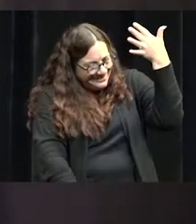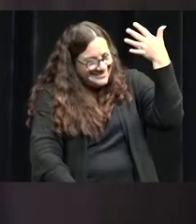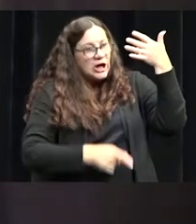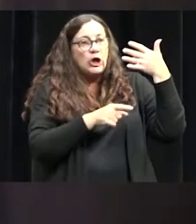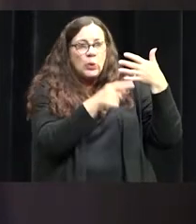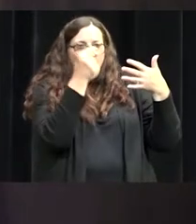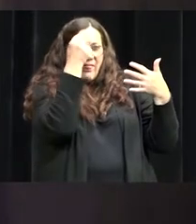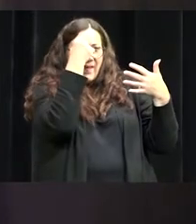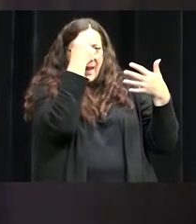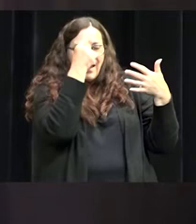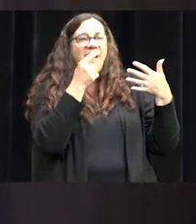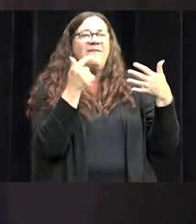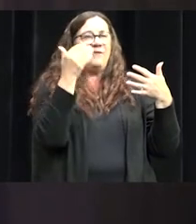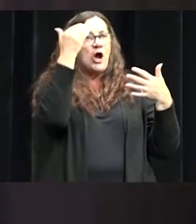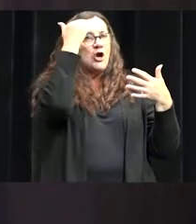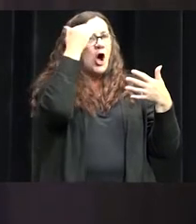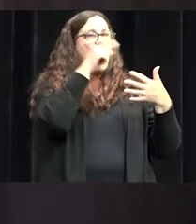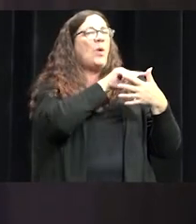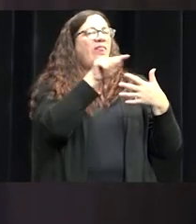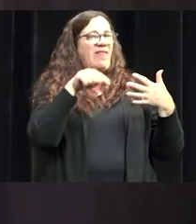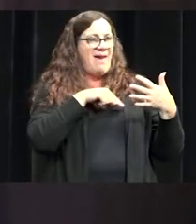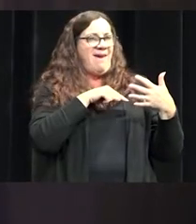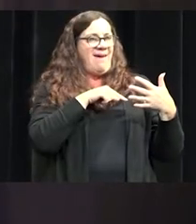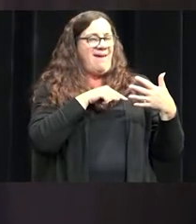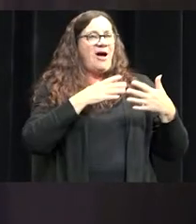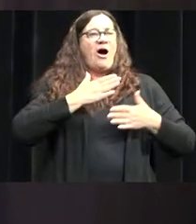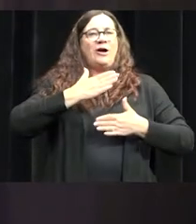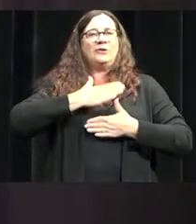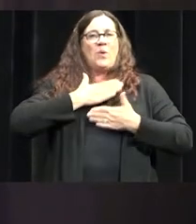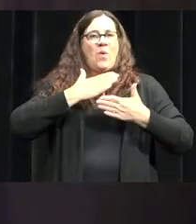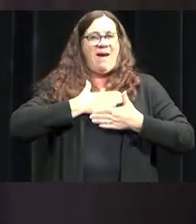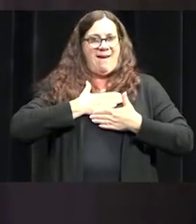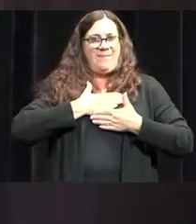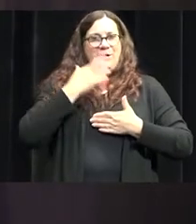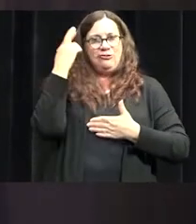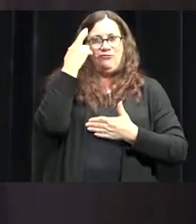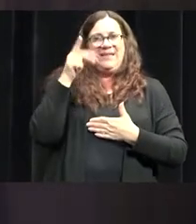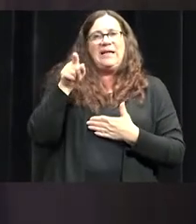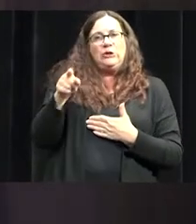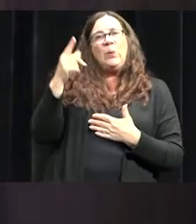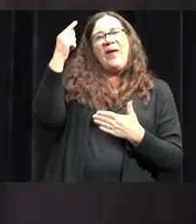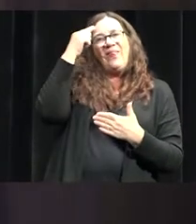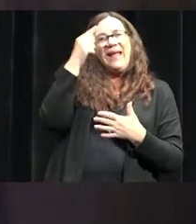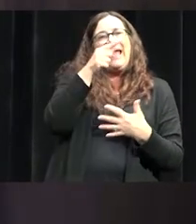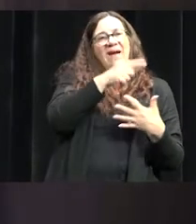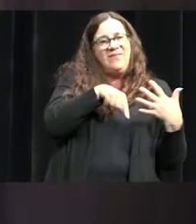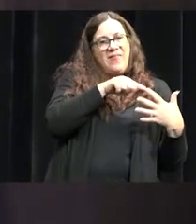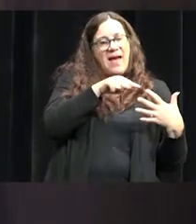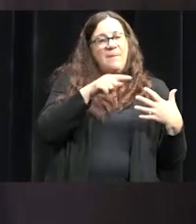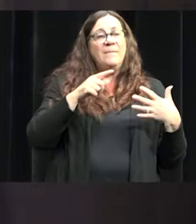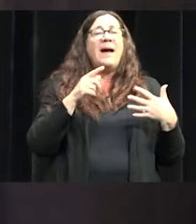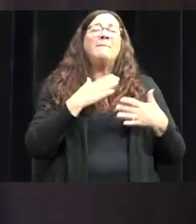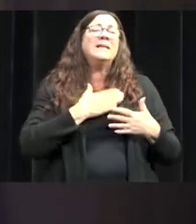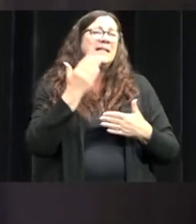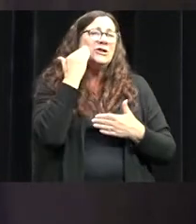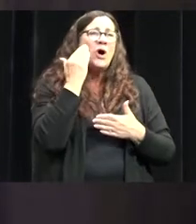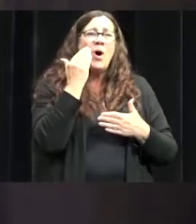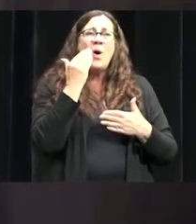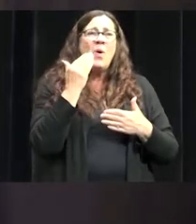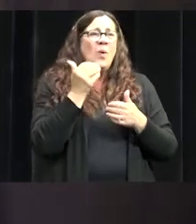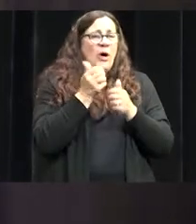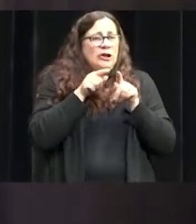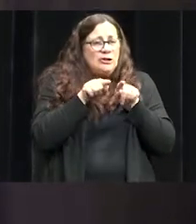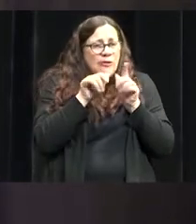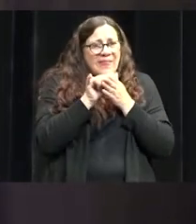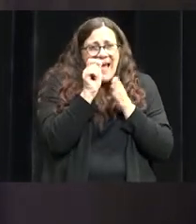made please know that in that 10 seconds i thought of each and every one of you congratulations bristol